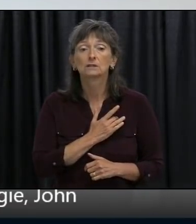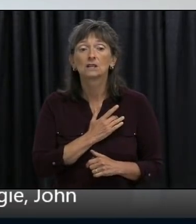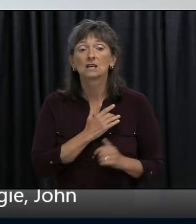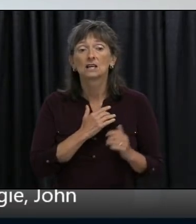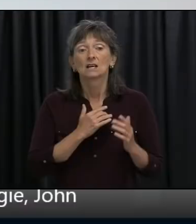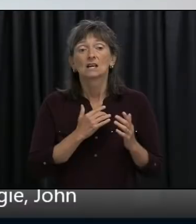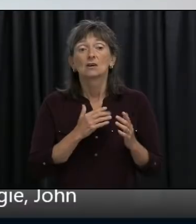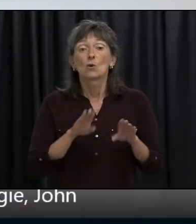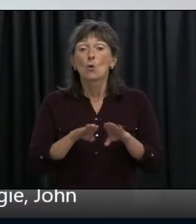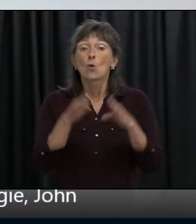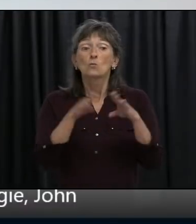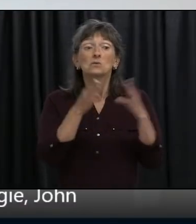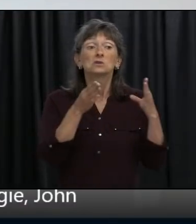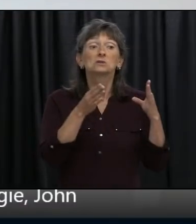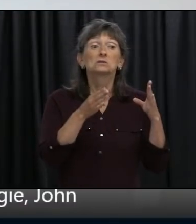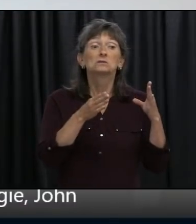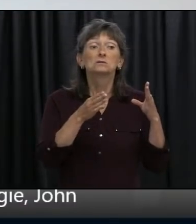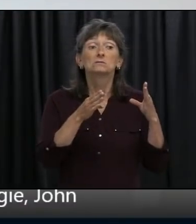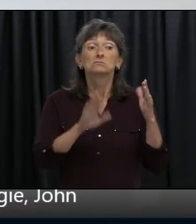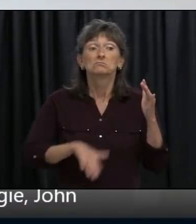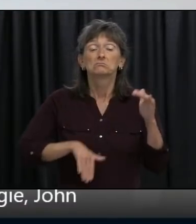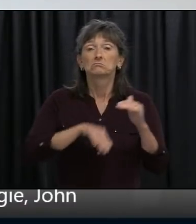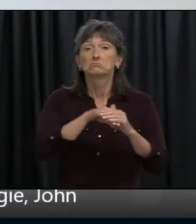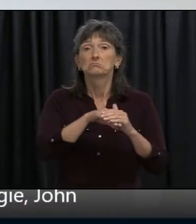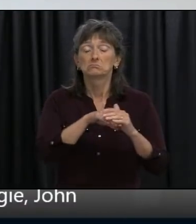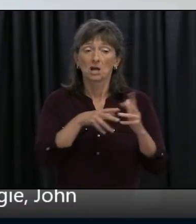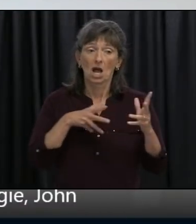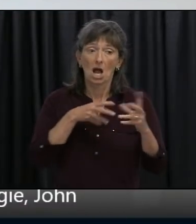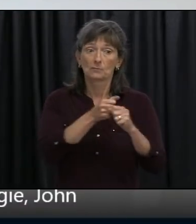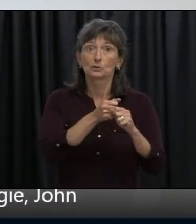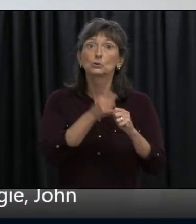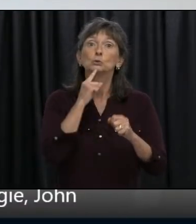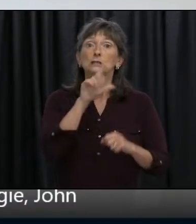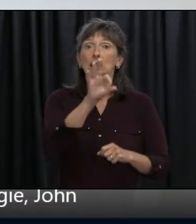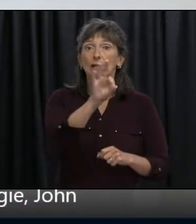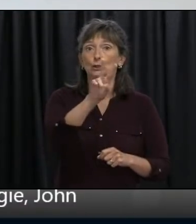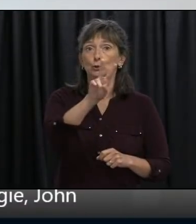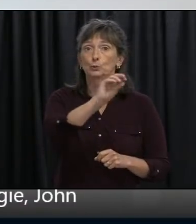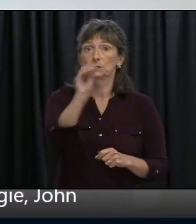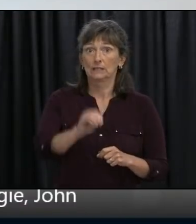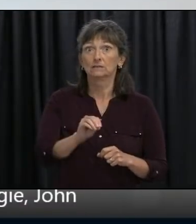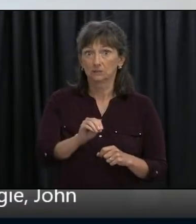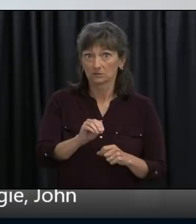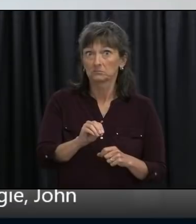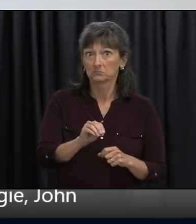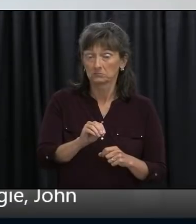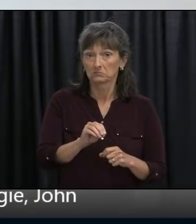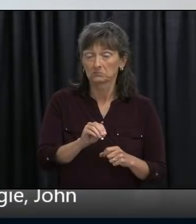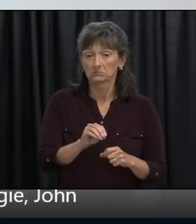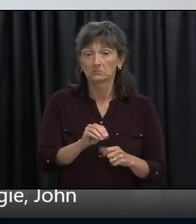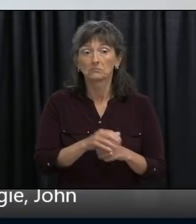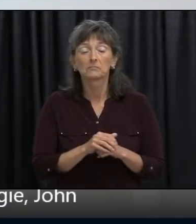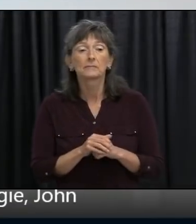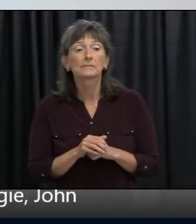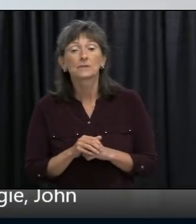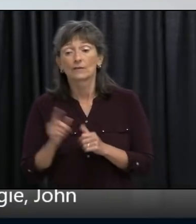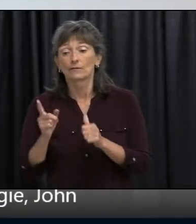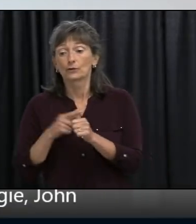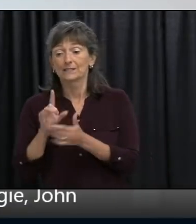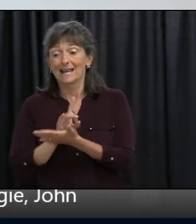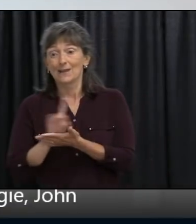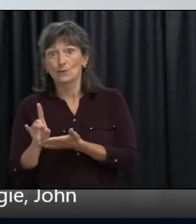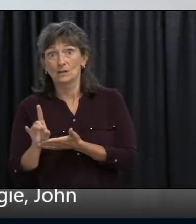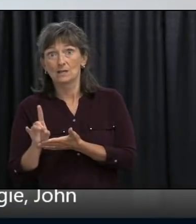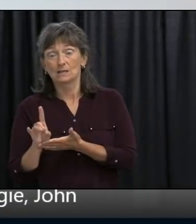to 92% of pre-COVID levels. They dipped at 42% in the first 8 weeks of the